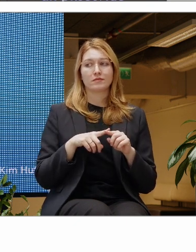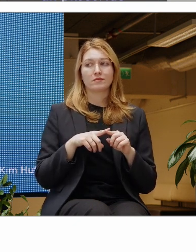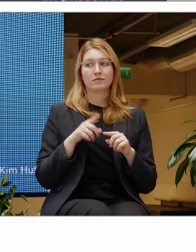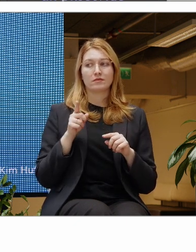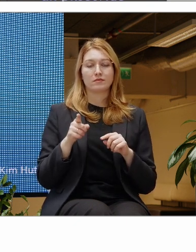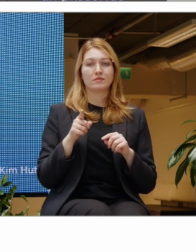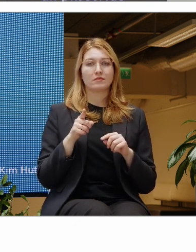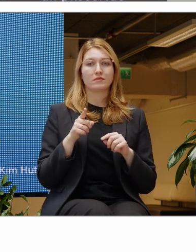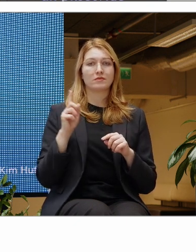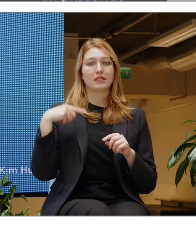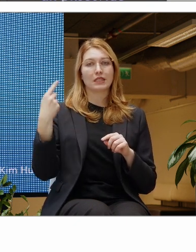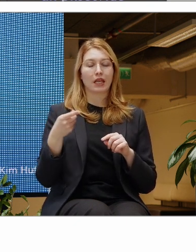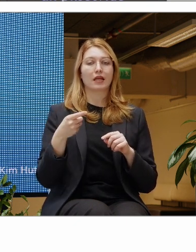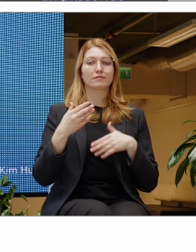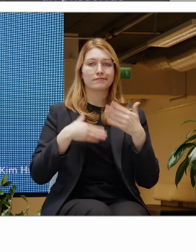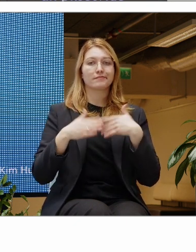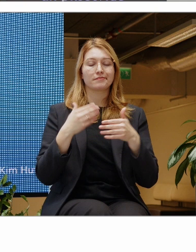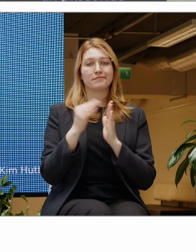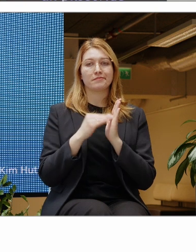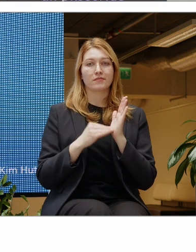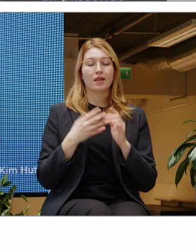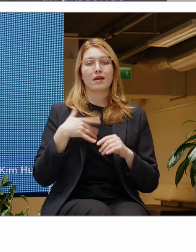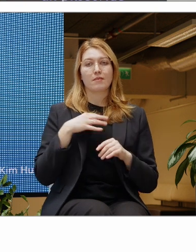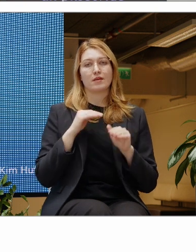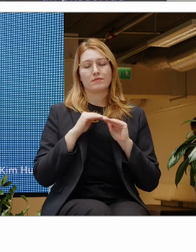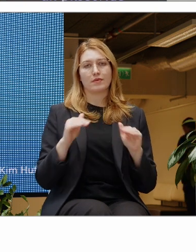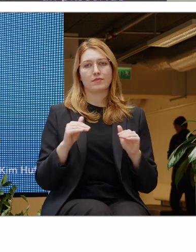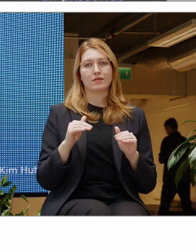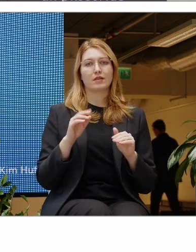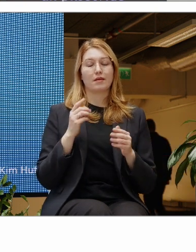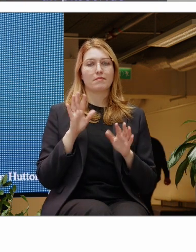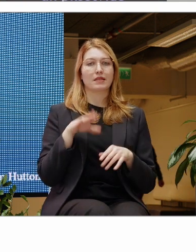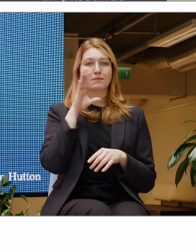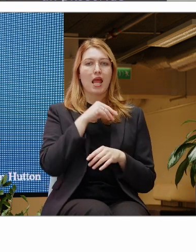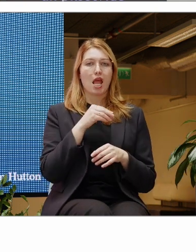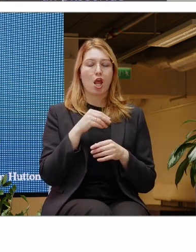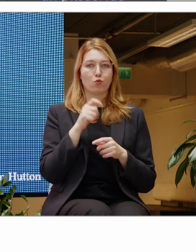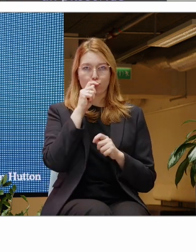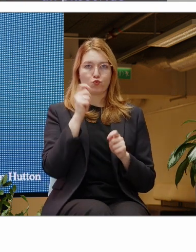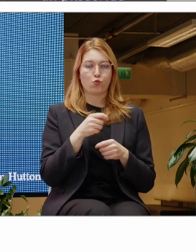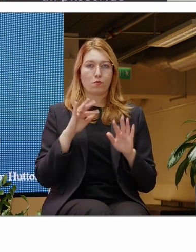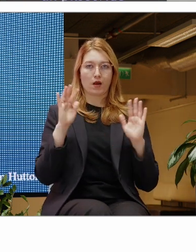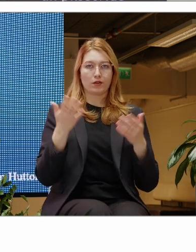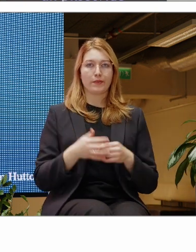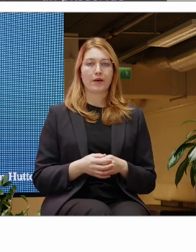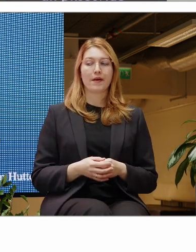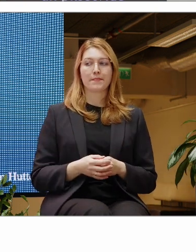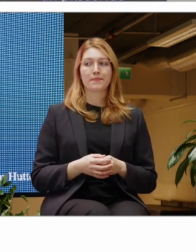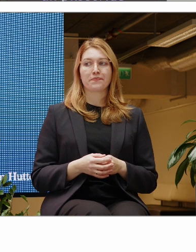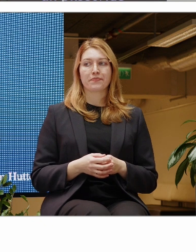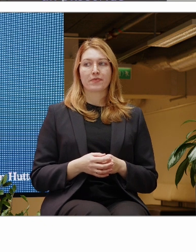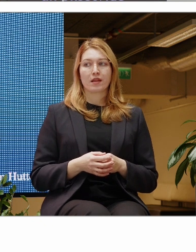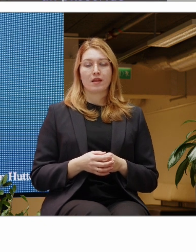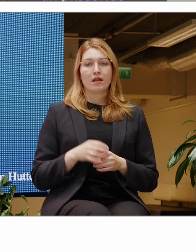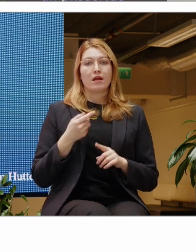around and they explore again. So they're basically redoing it with capability loss. So why architectural empathy? Because